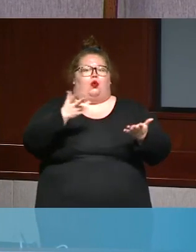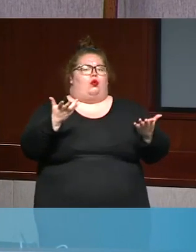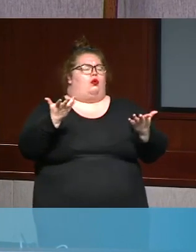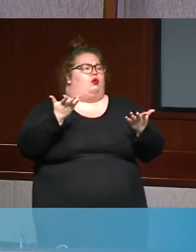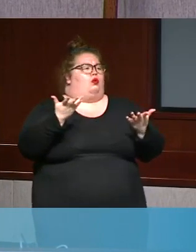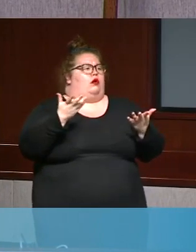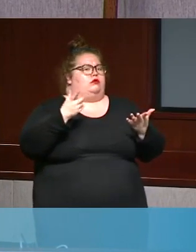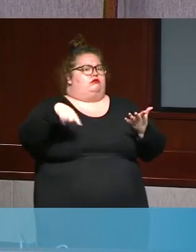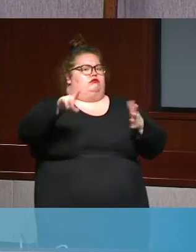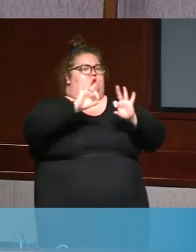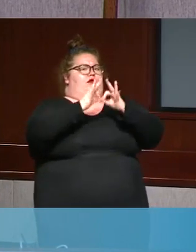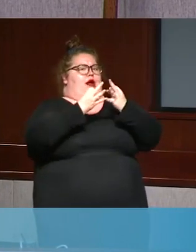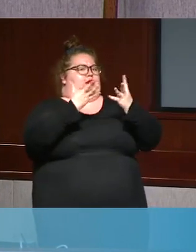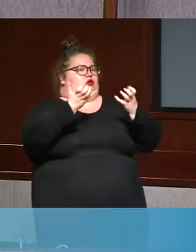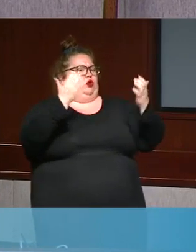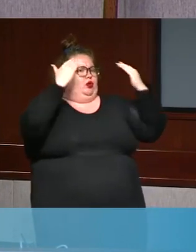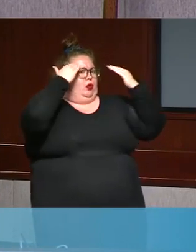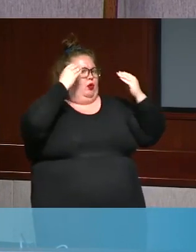that?